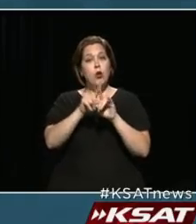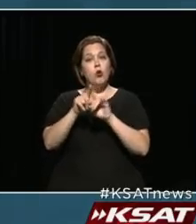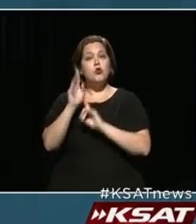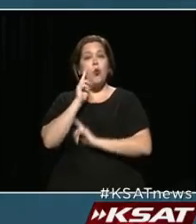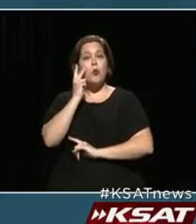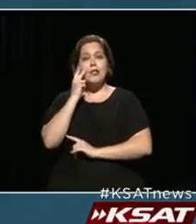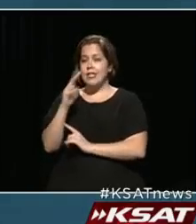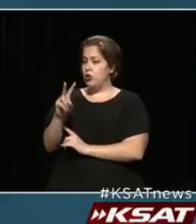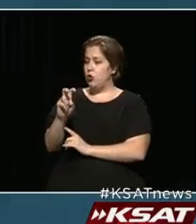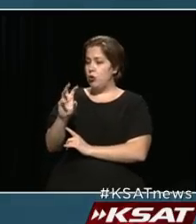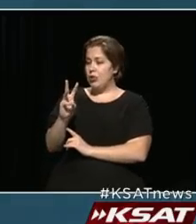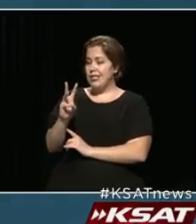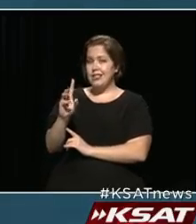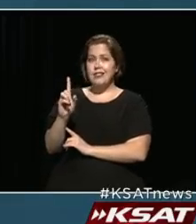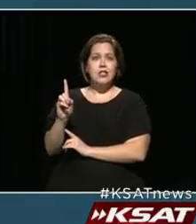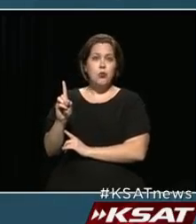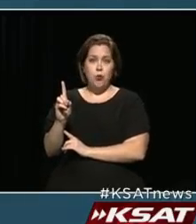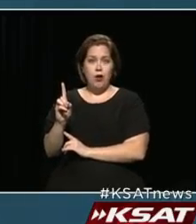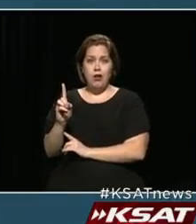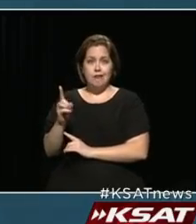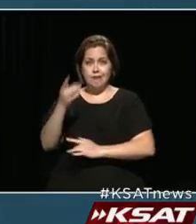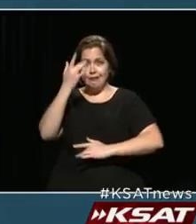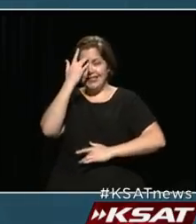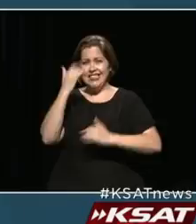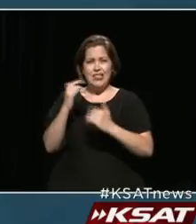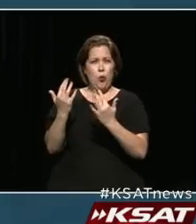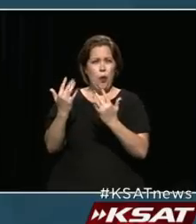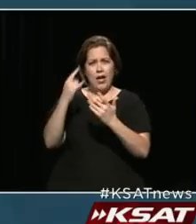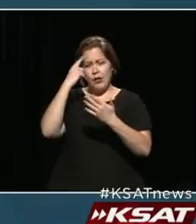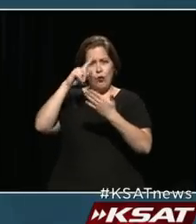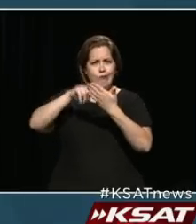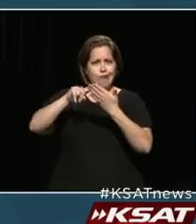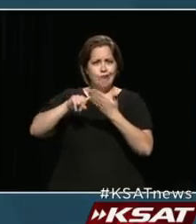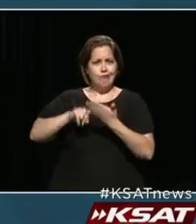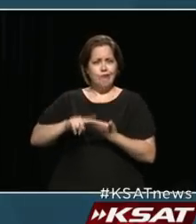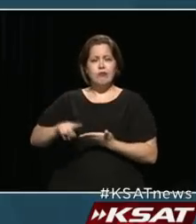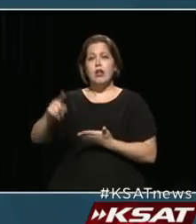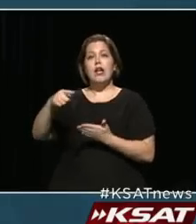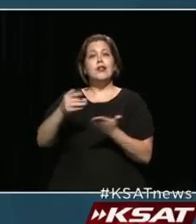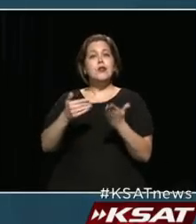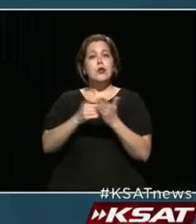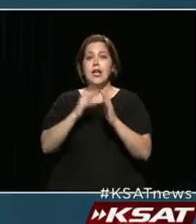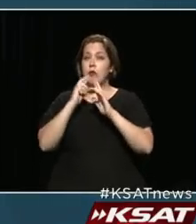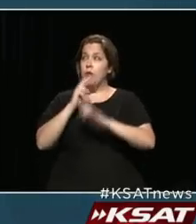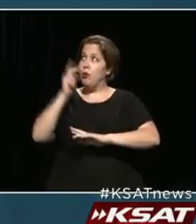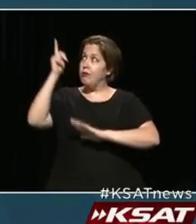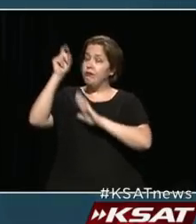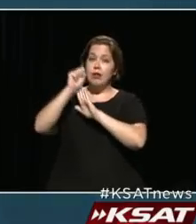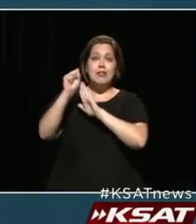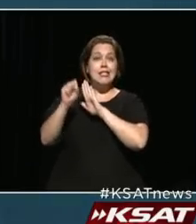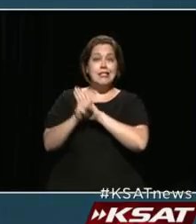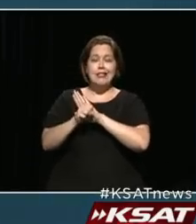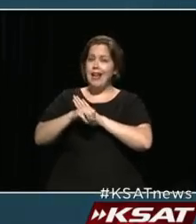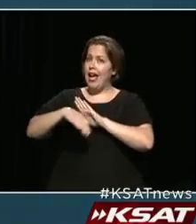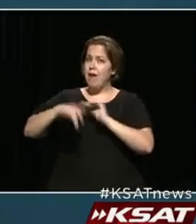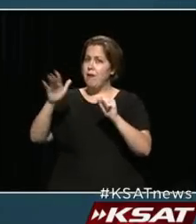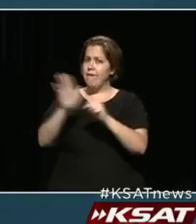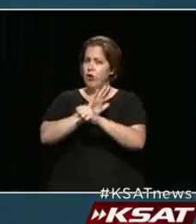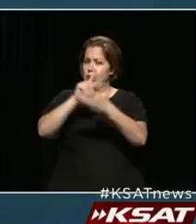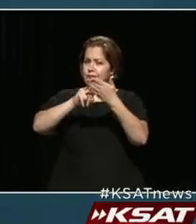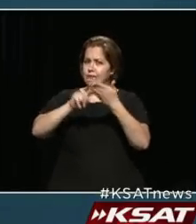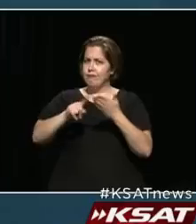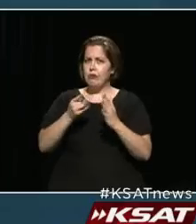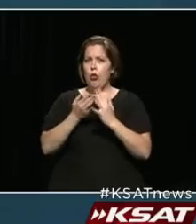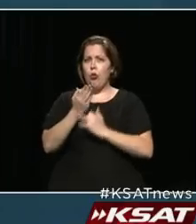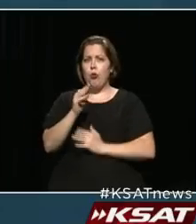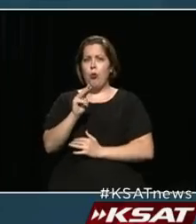see 261 cases that are pending investigation, and those are, again, reported by the state, have not been fully verified by